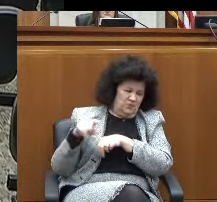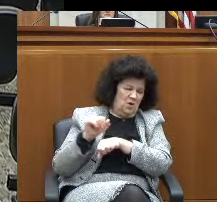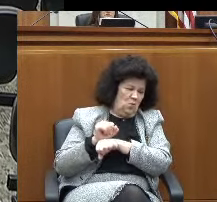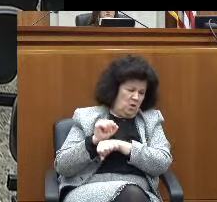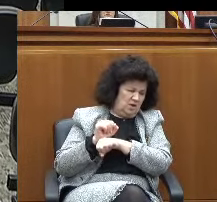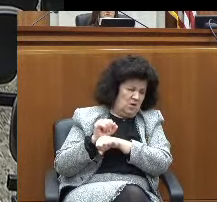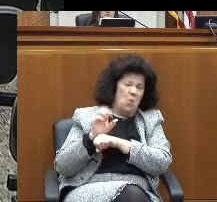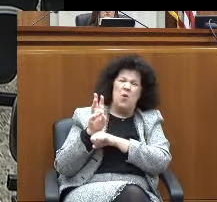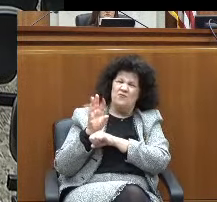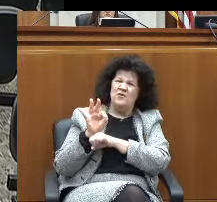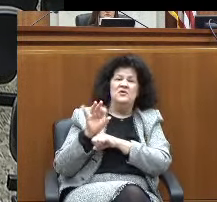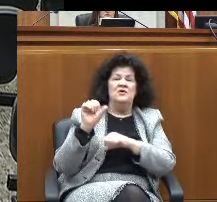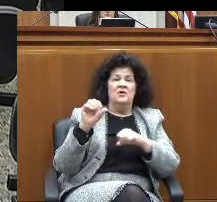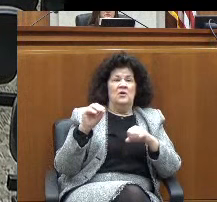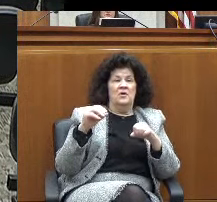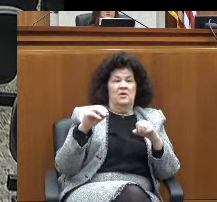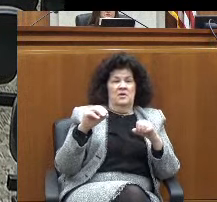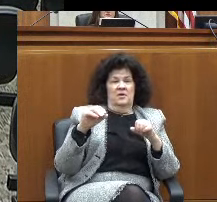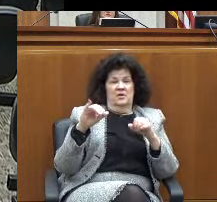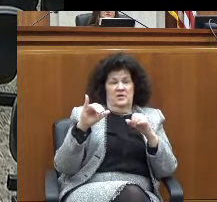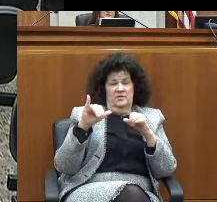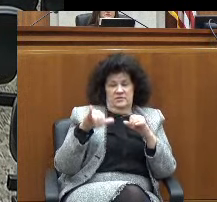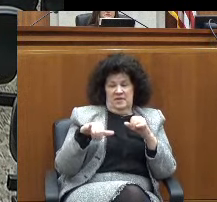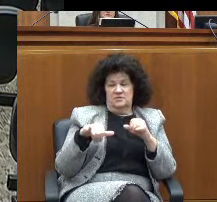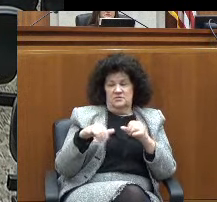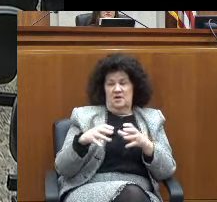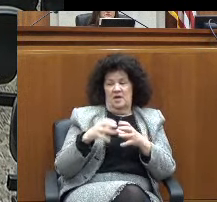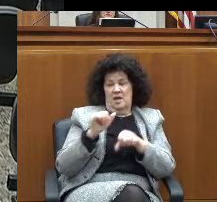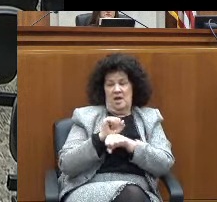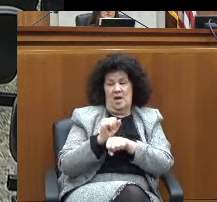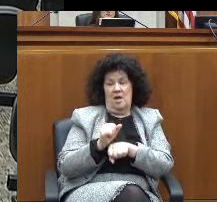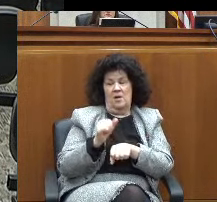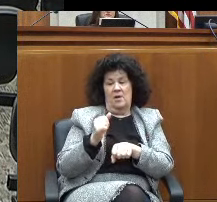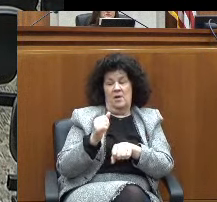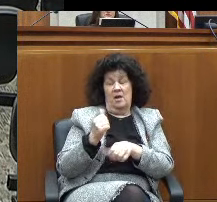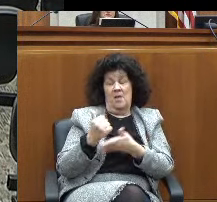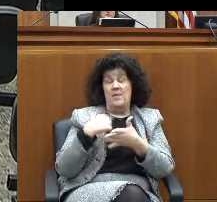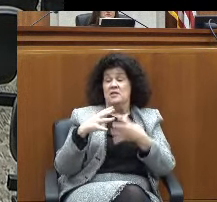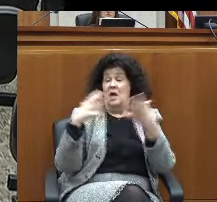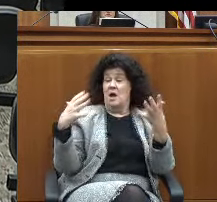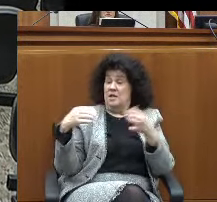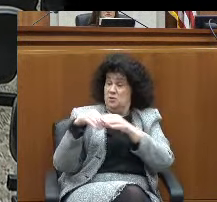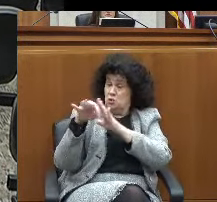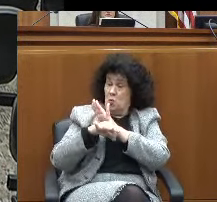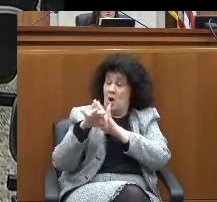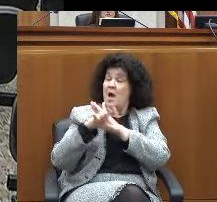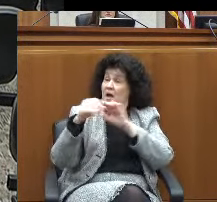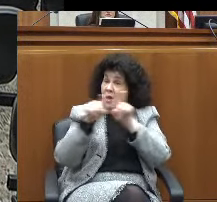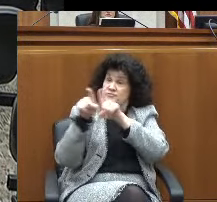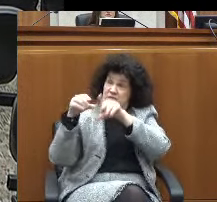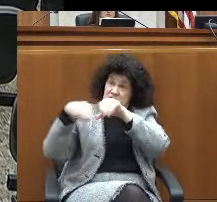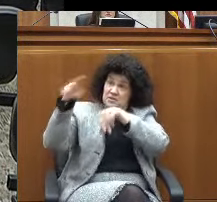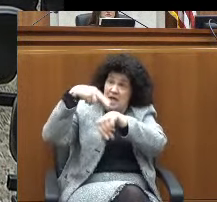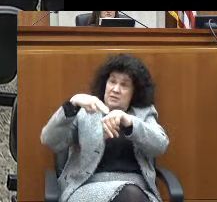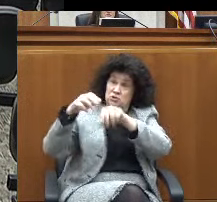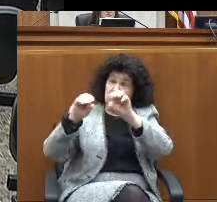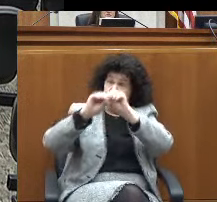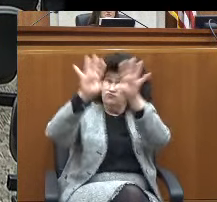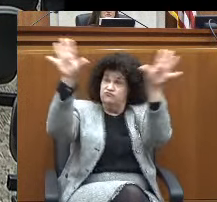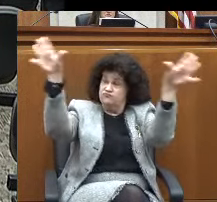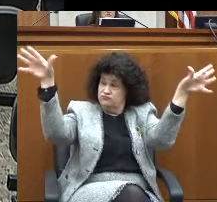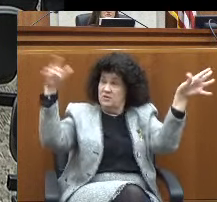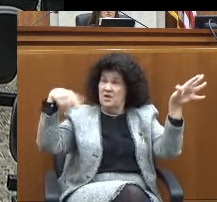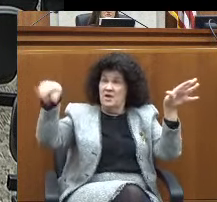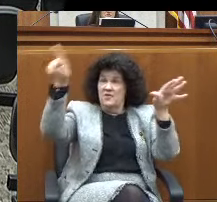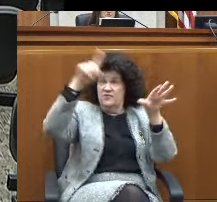So that has actually, in a lot of them in the greater New Orleans area, but then nationwide, you know, so I've been able to reach out to them, and they've